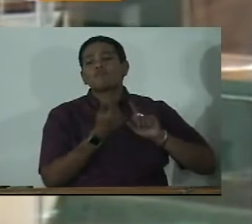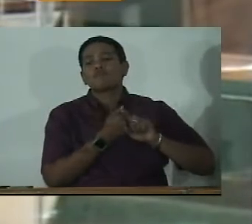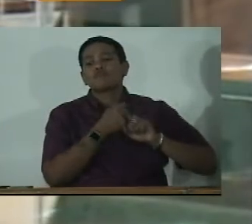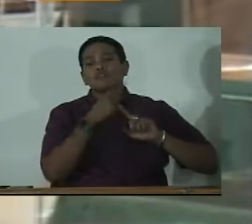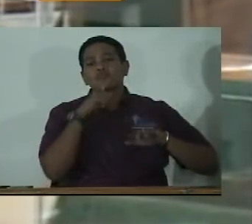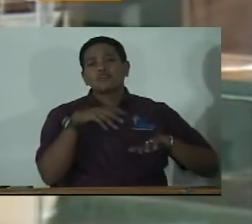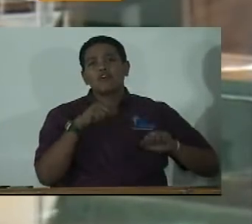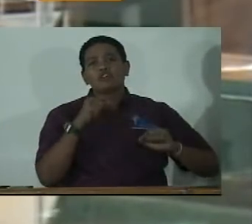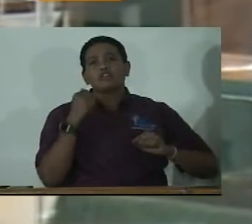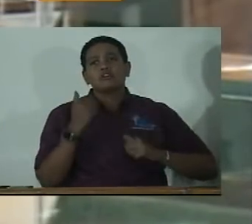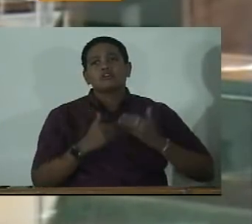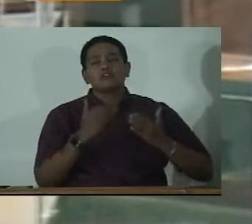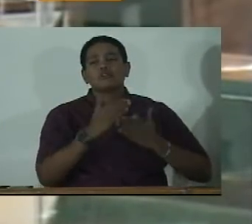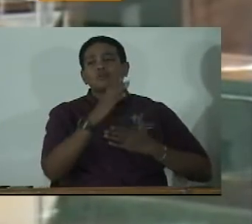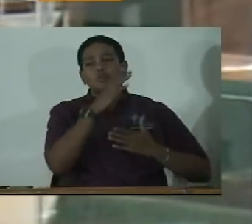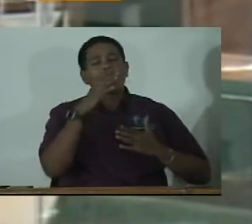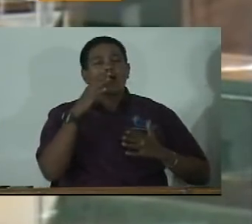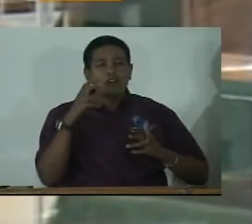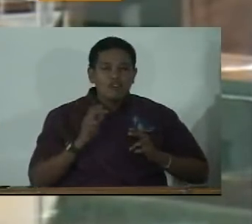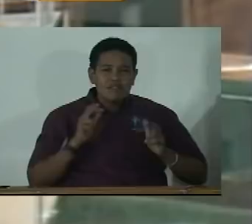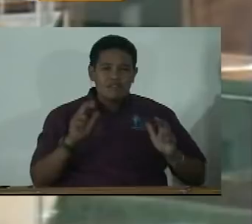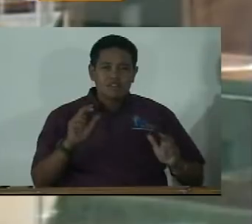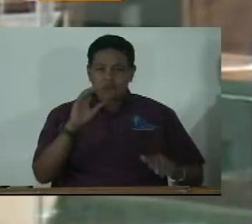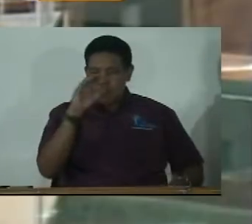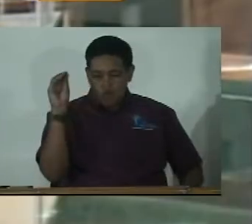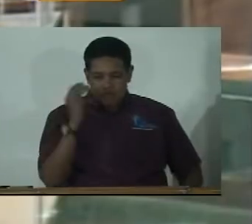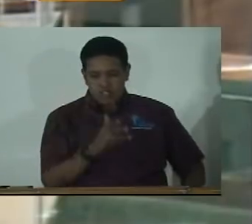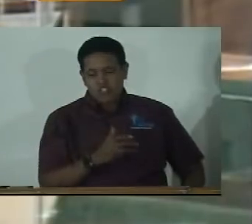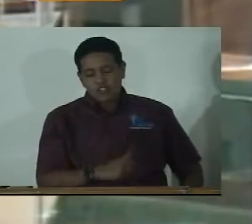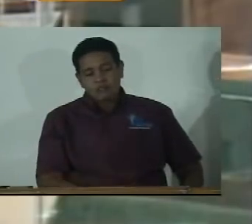undertaken by the Agro-Investment Corporation.